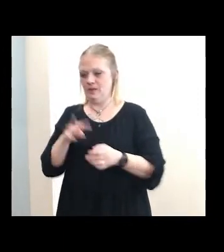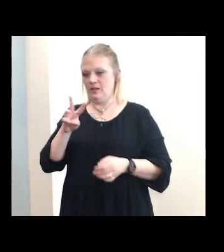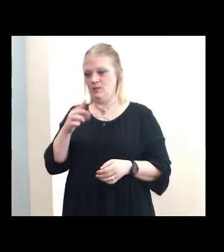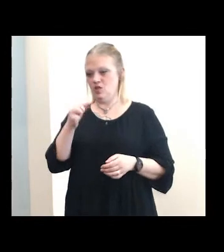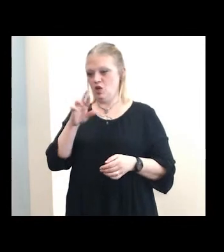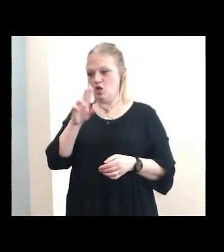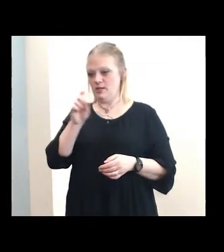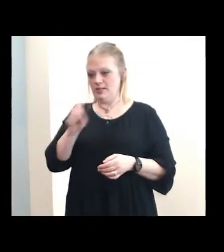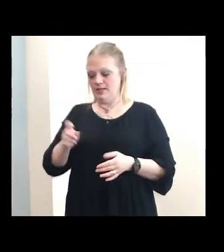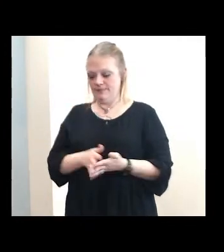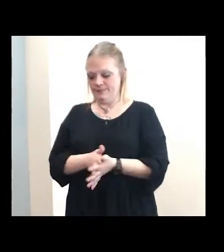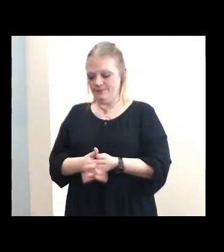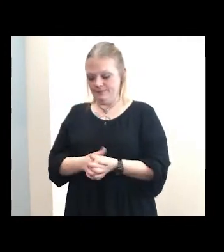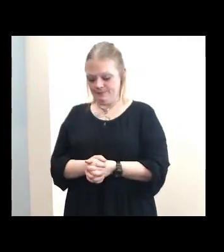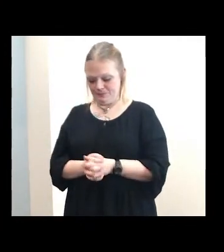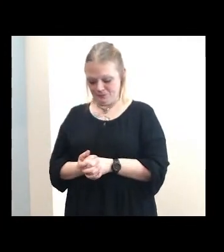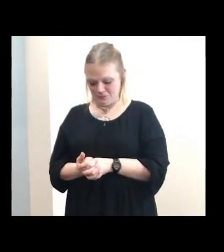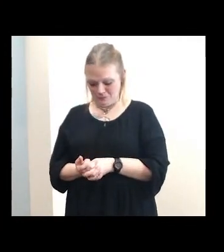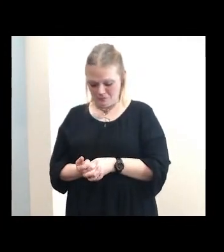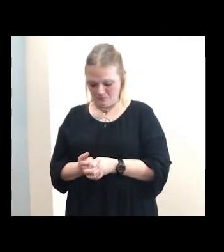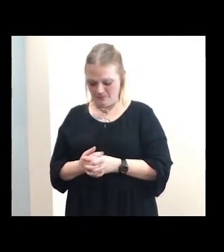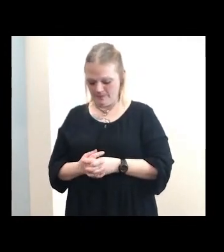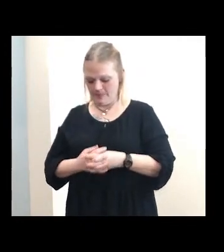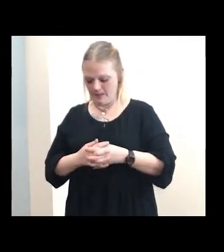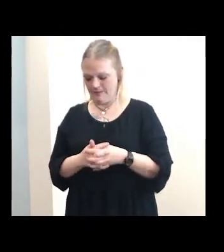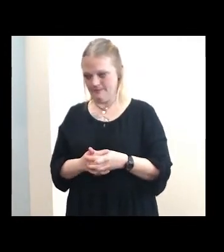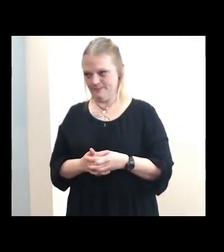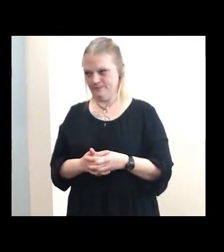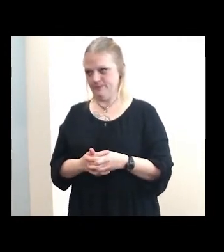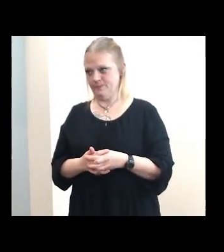WGRZ TV, Kelly Dutzig.